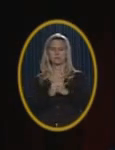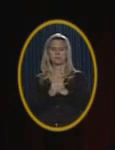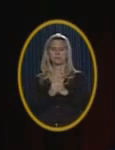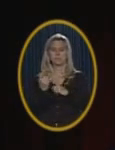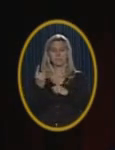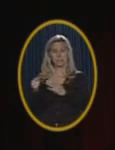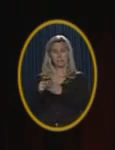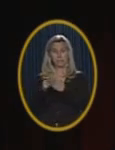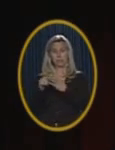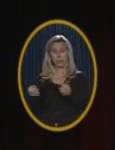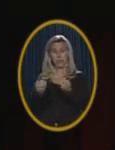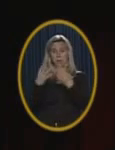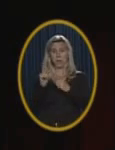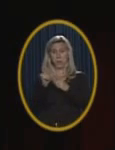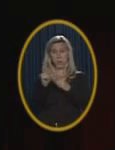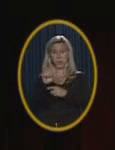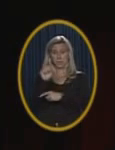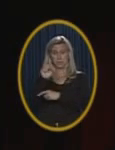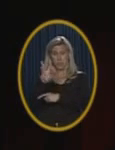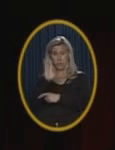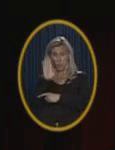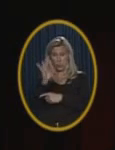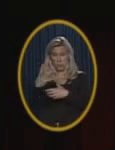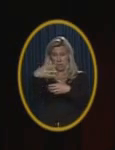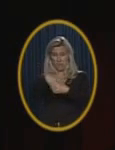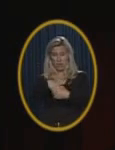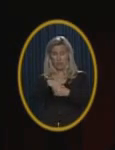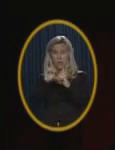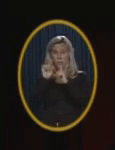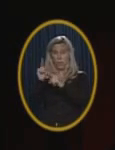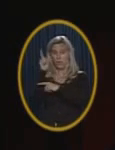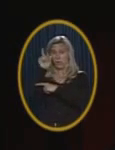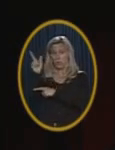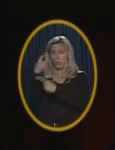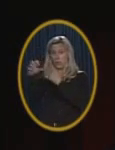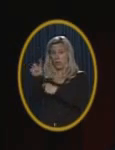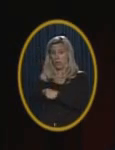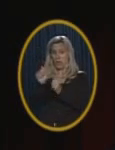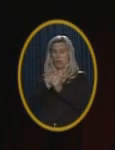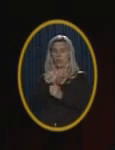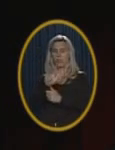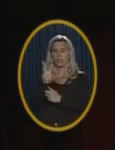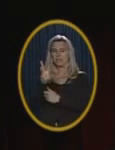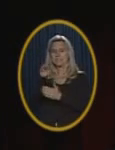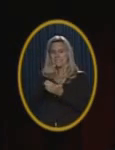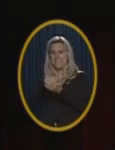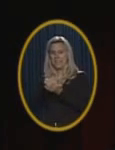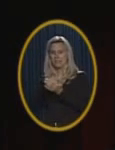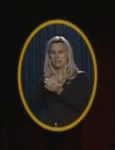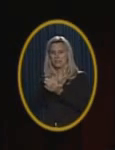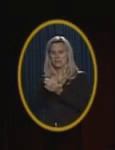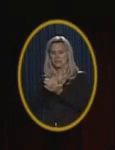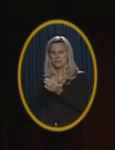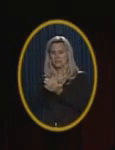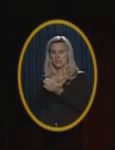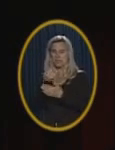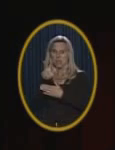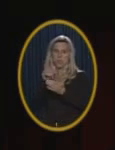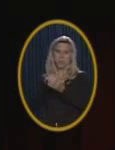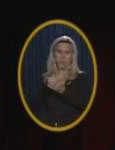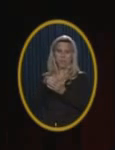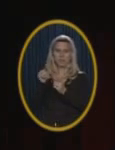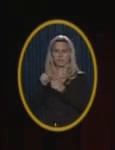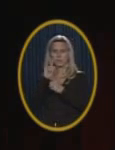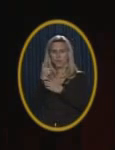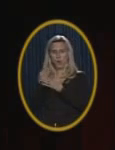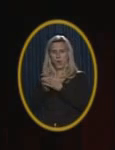somebody showed me how many words of software was going to be in there. We went to the moon and came back with 36,000 words with, you know, 3,000 words of erasable.